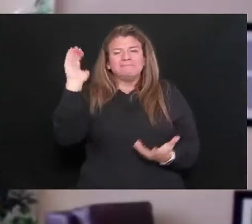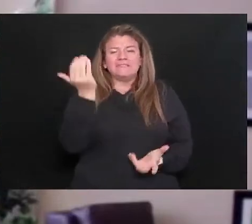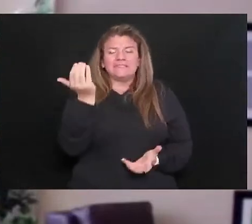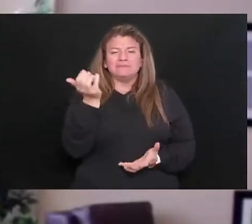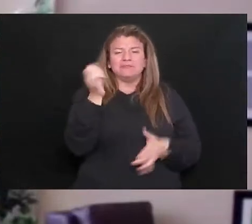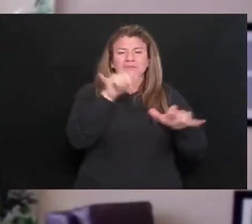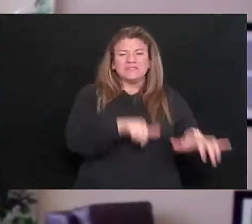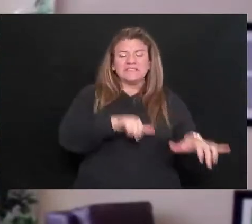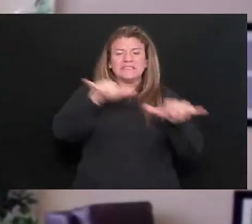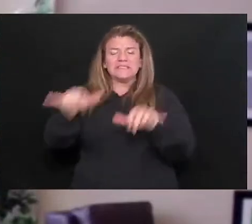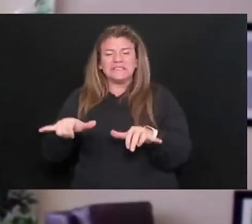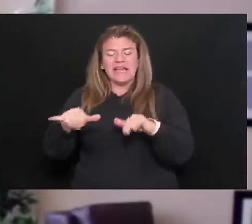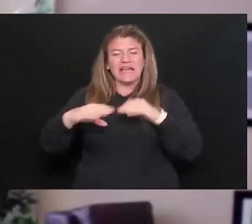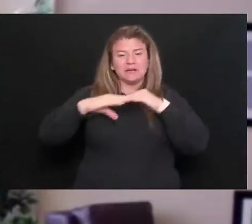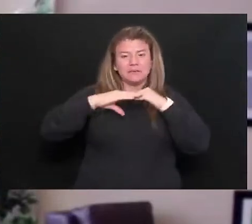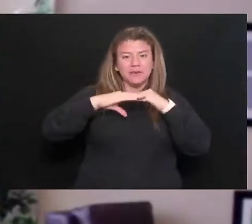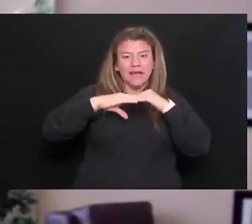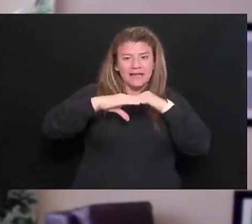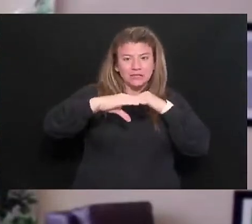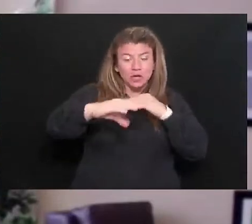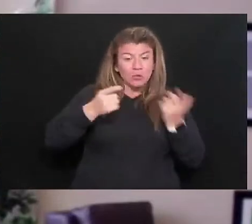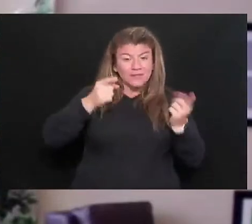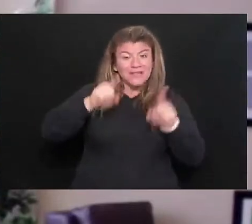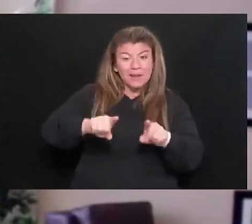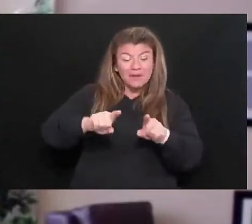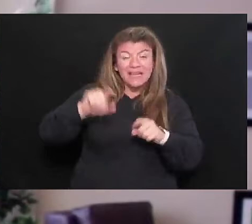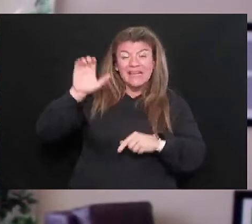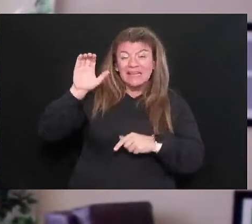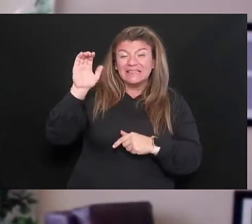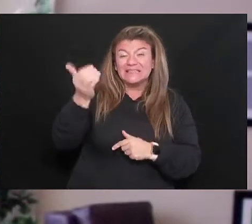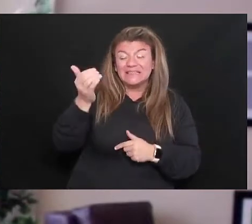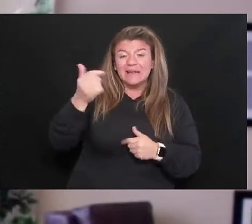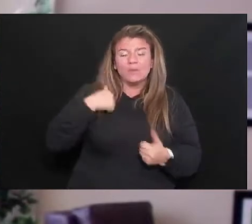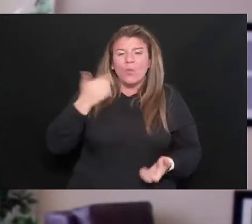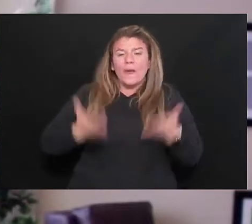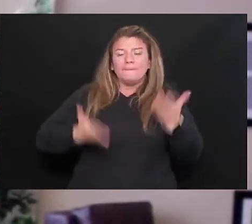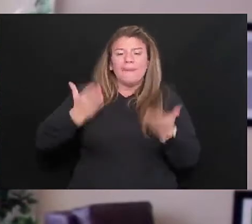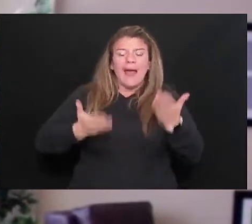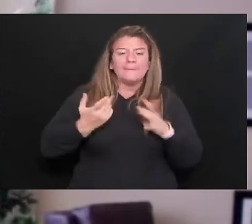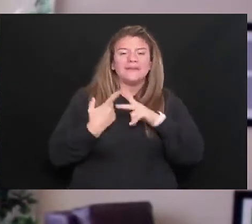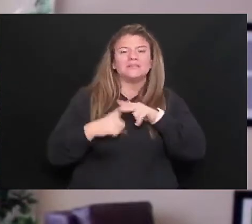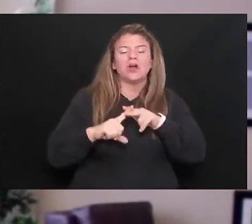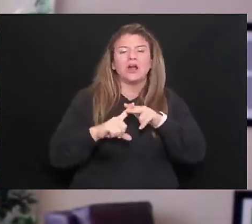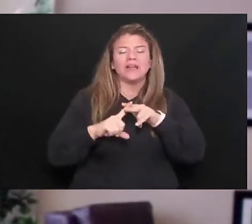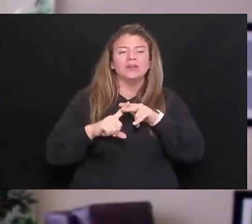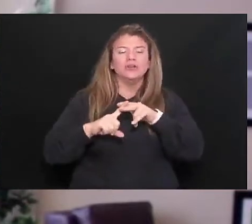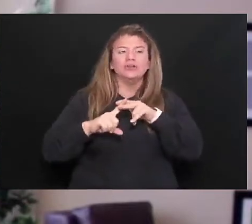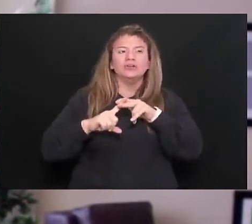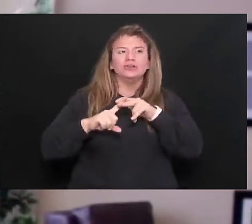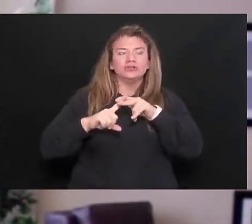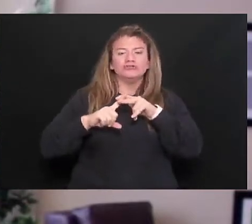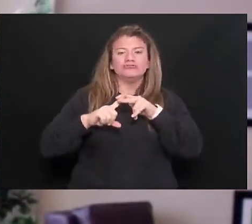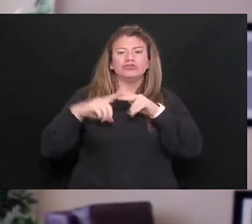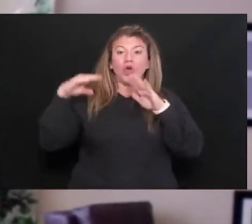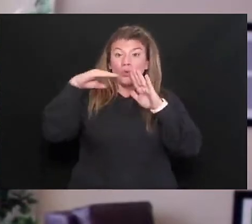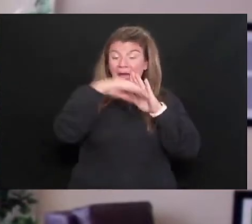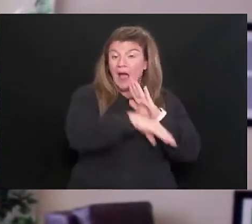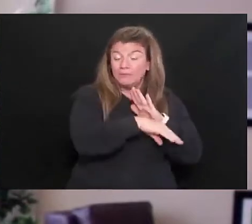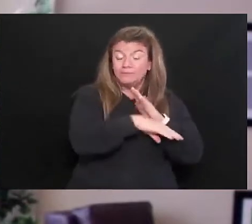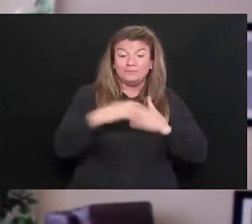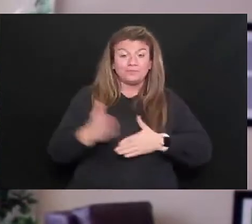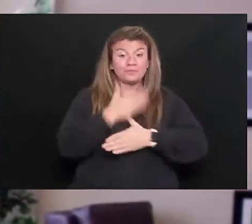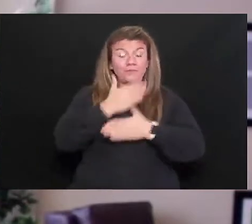part of this inverted V curve, it appears that we may be starting to go down. Our average number